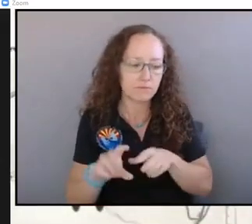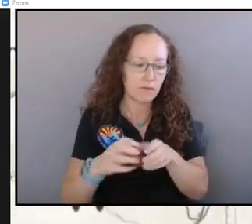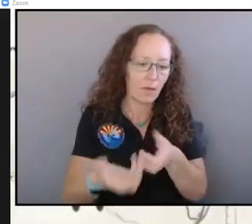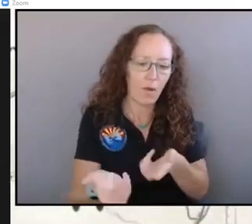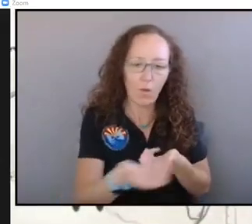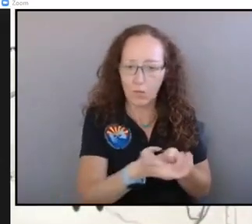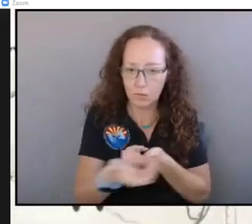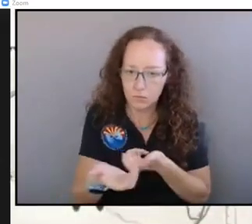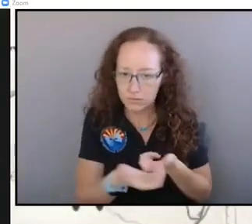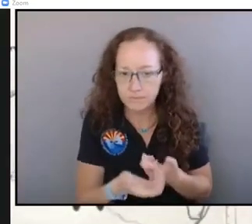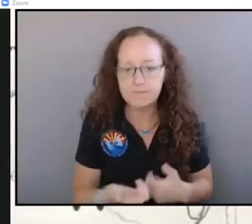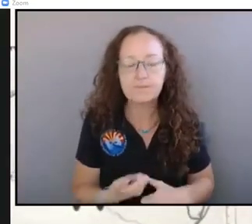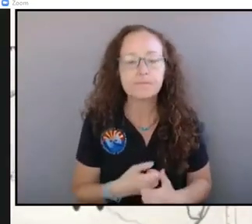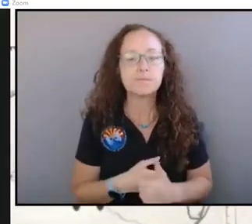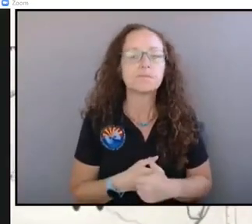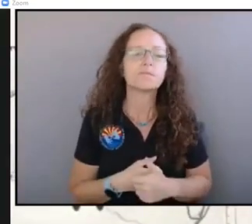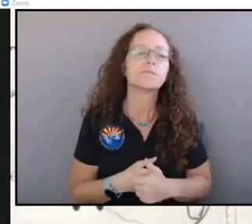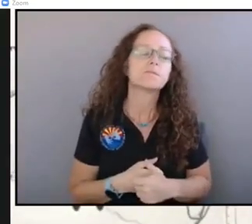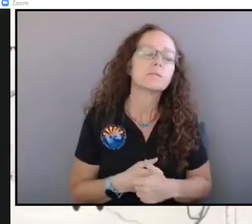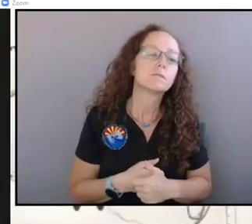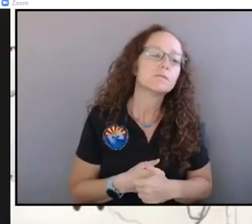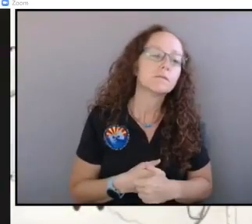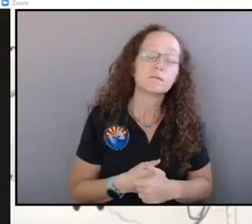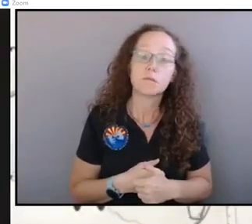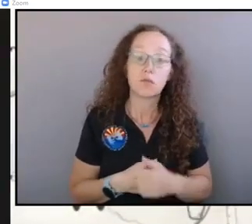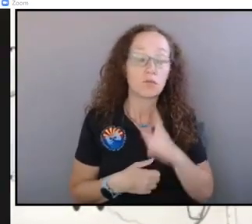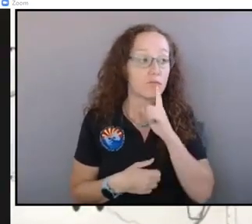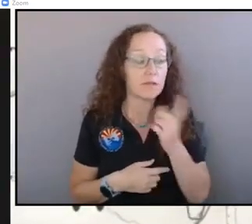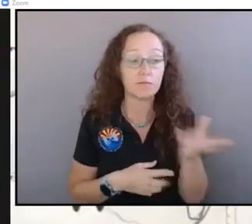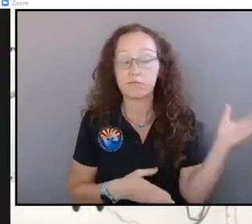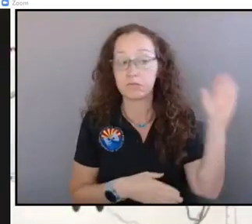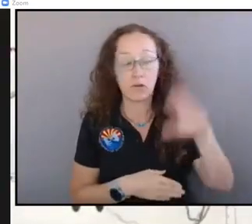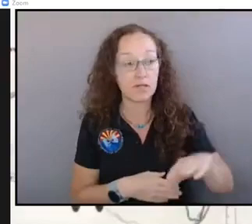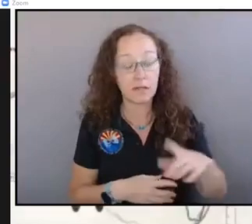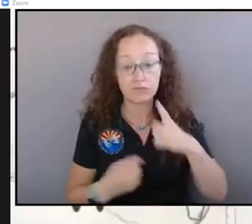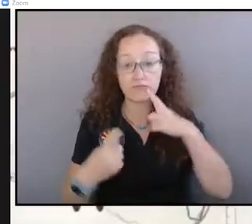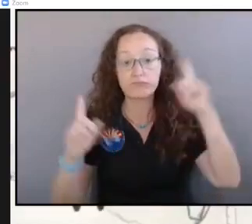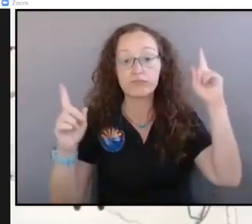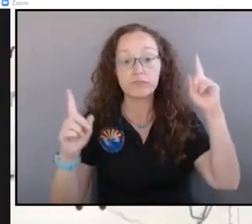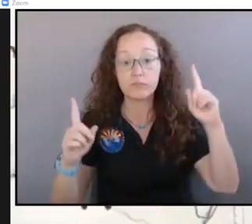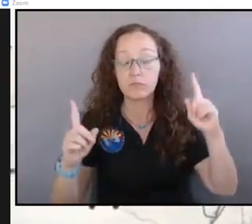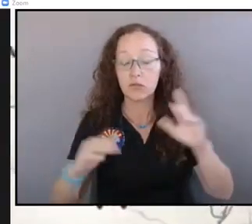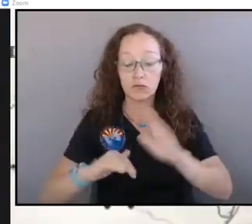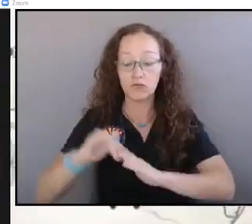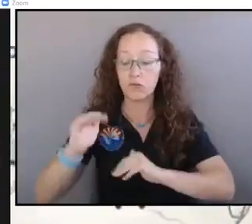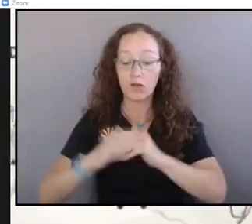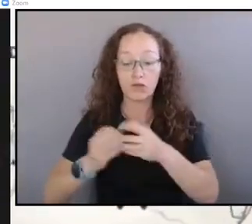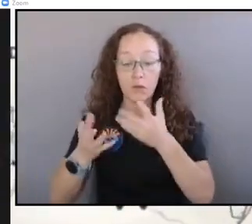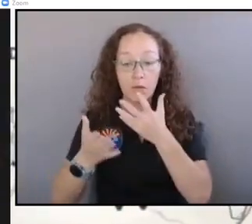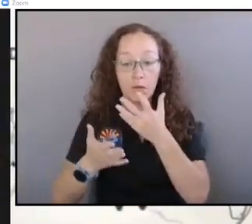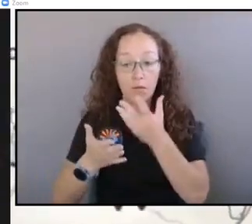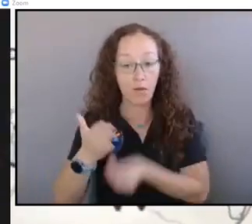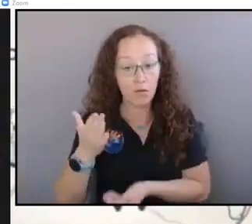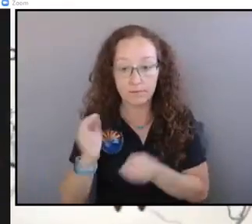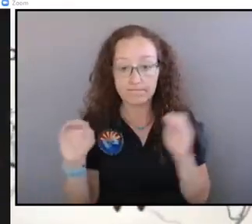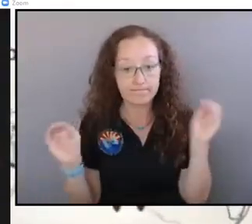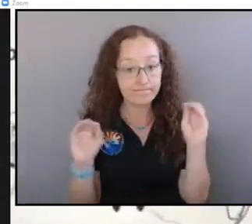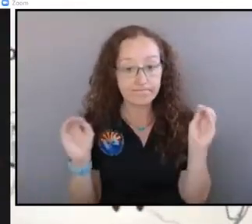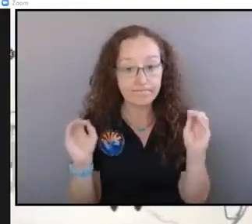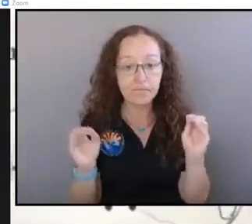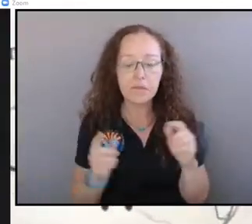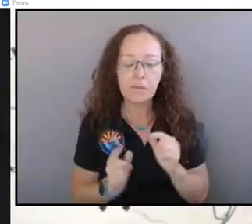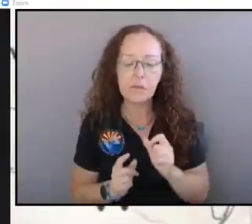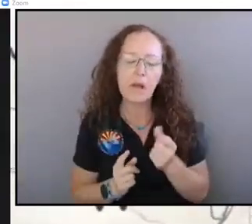and we didn't have any structure loss, and we had minimal growth just in the south corner down here.